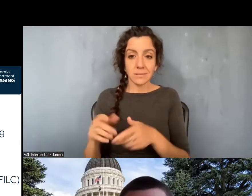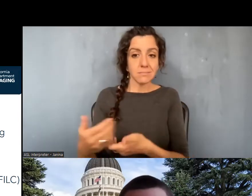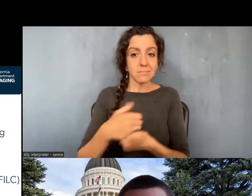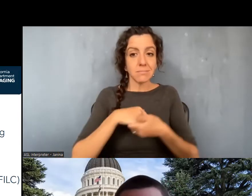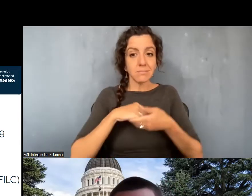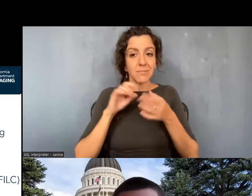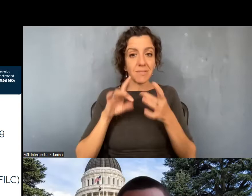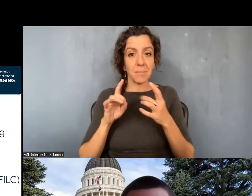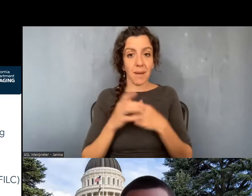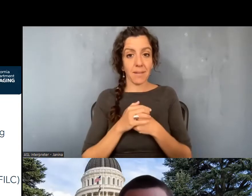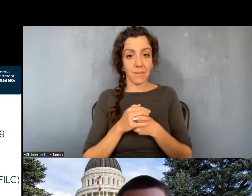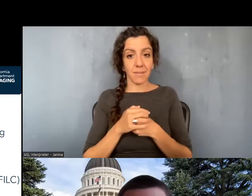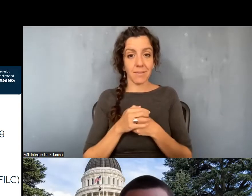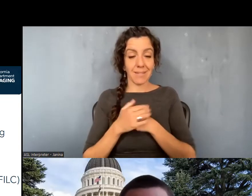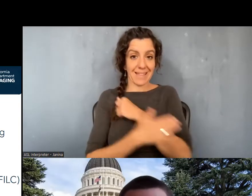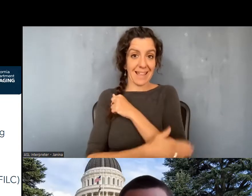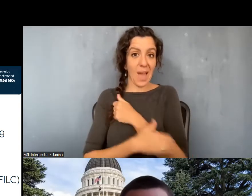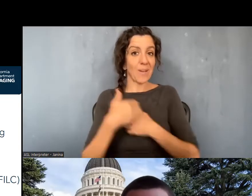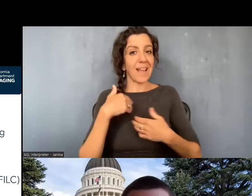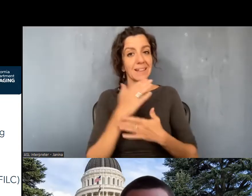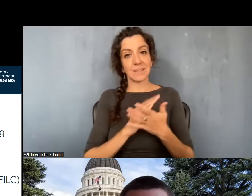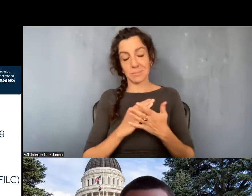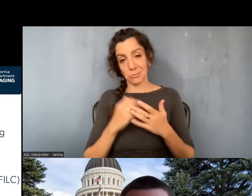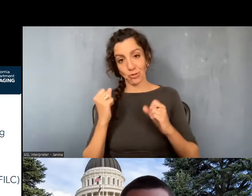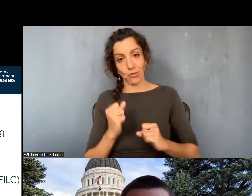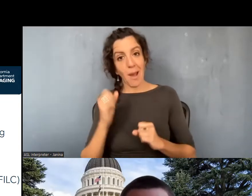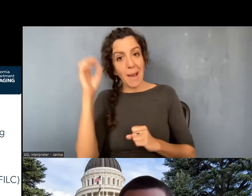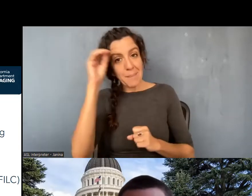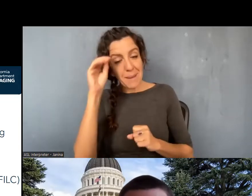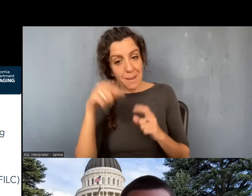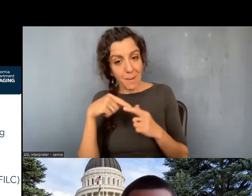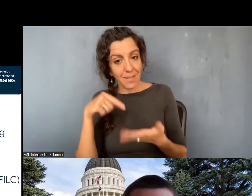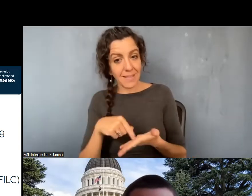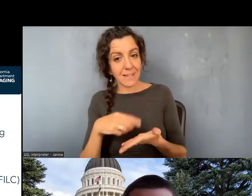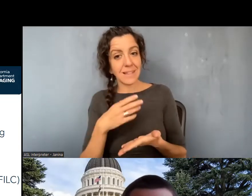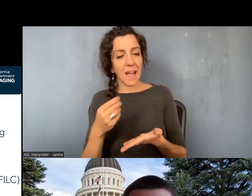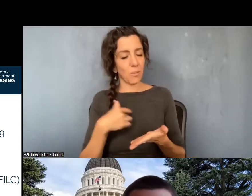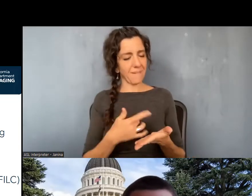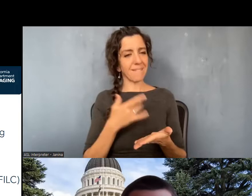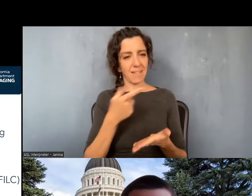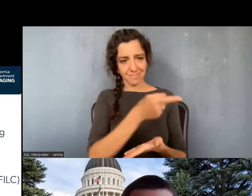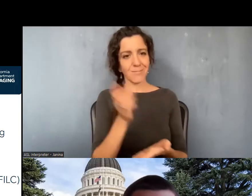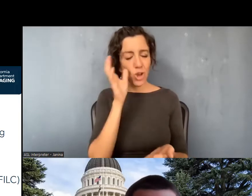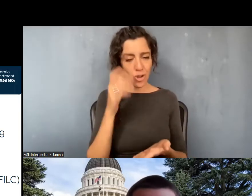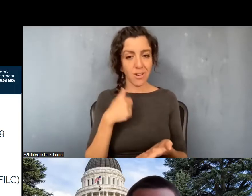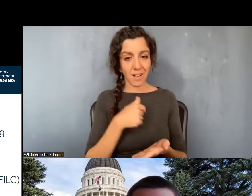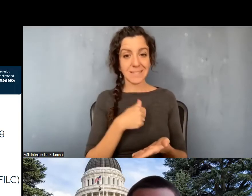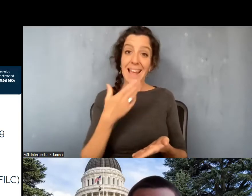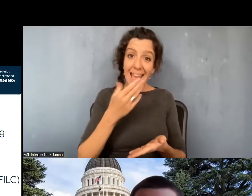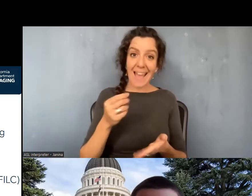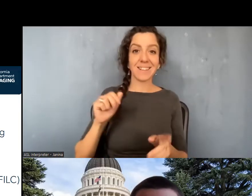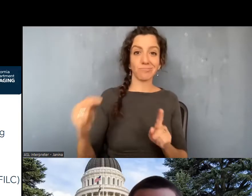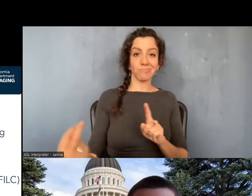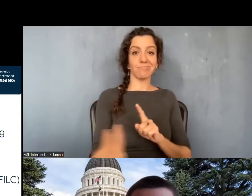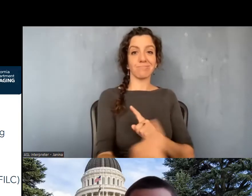Counties had some strong feelings about this, and we really appreciate that our voices have been heard, as well as that of everyone else.